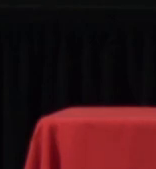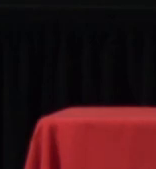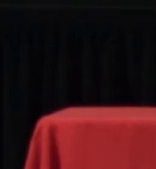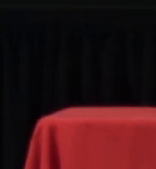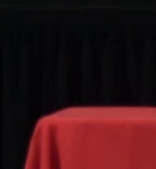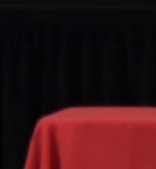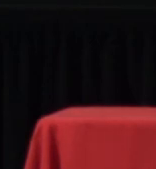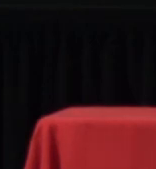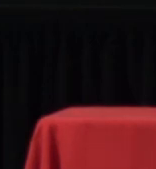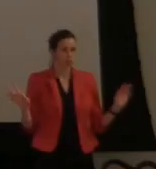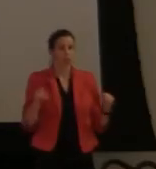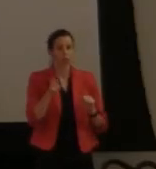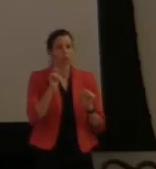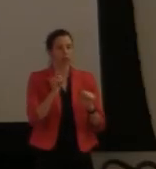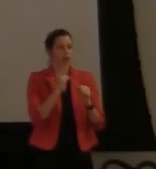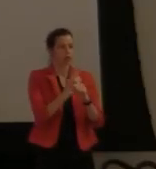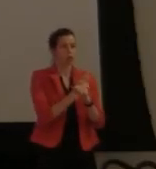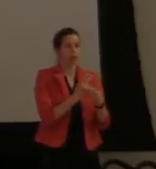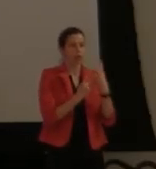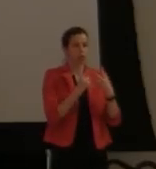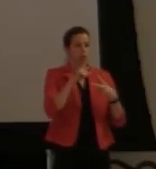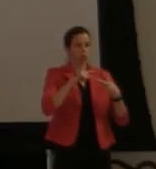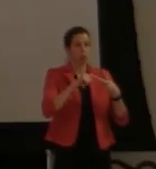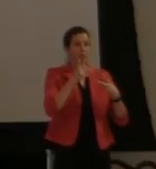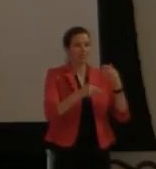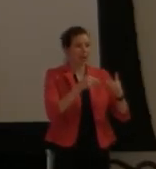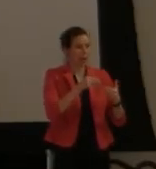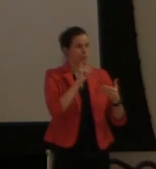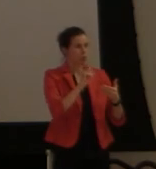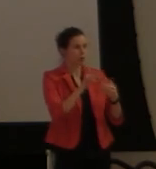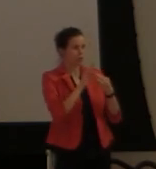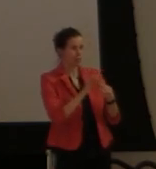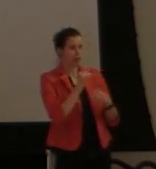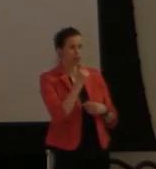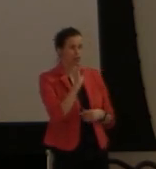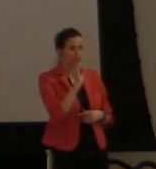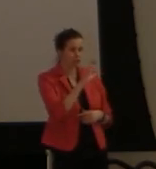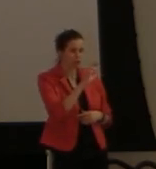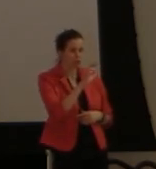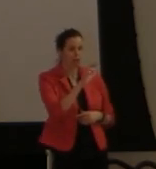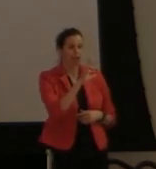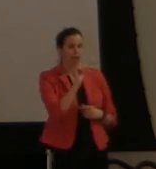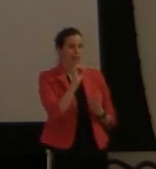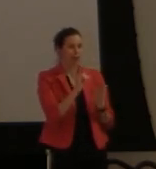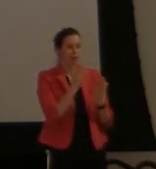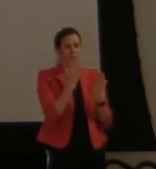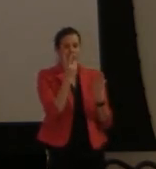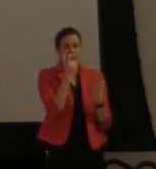So again, you could use a two-step question about gender on an intake form, and it probably